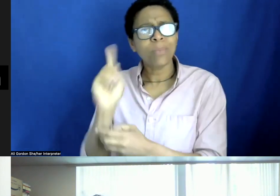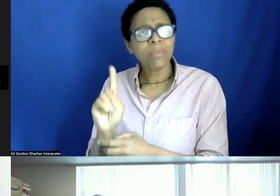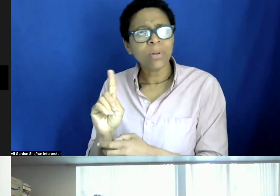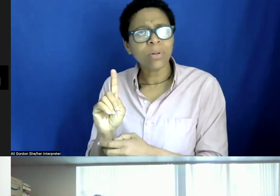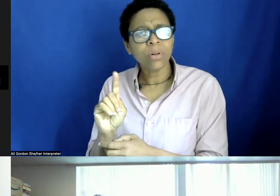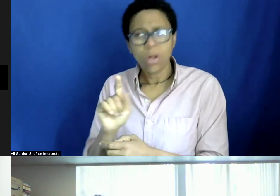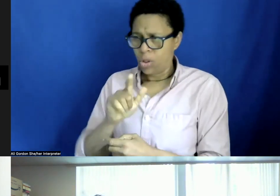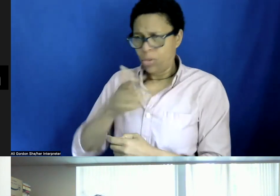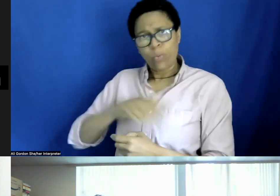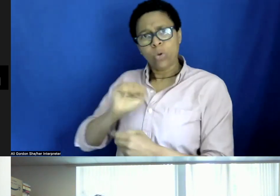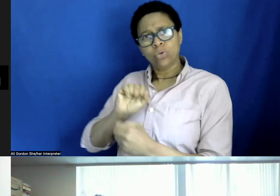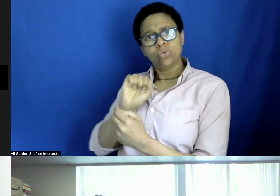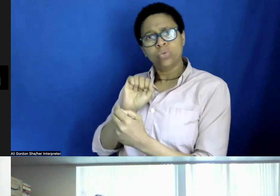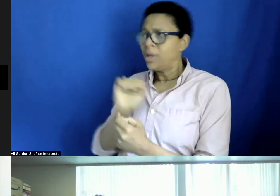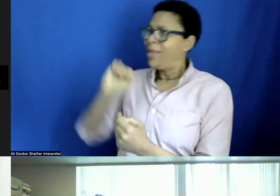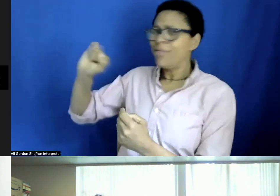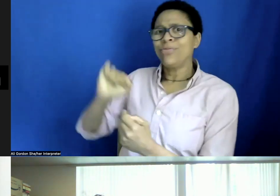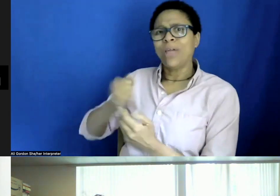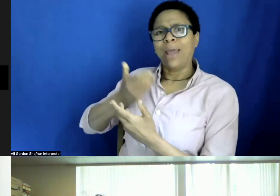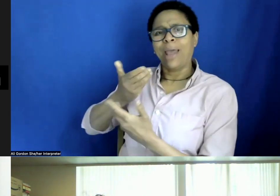their own narratives over the top of,